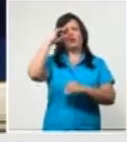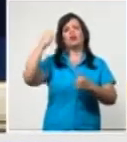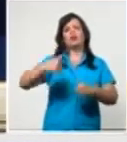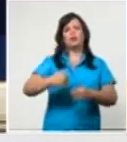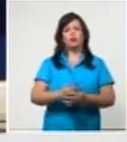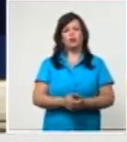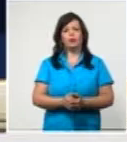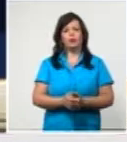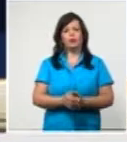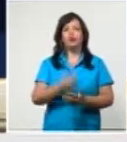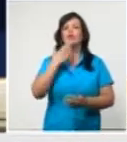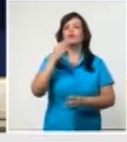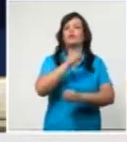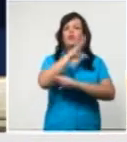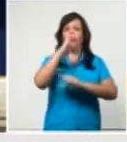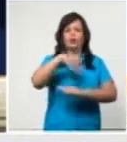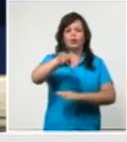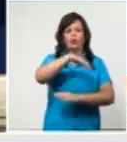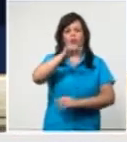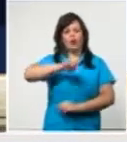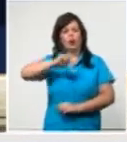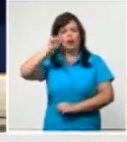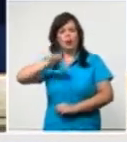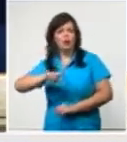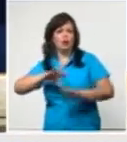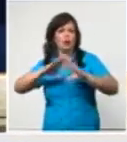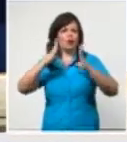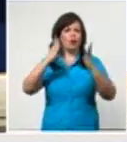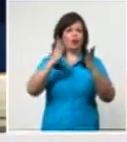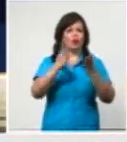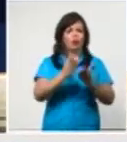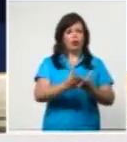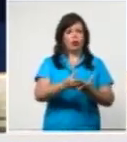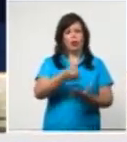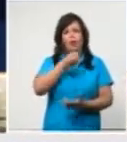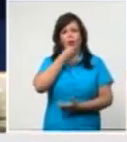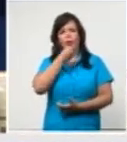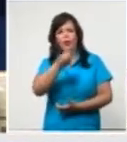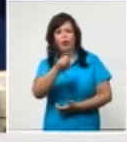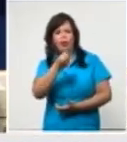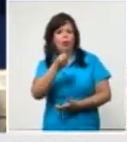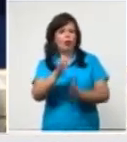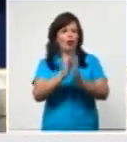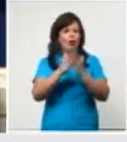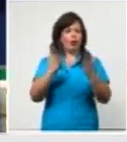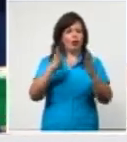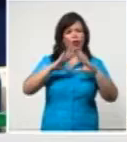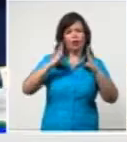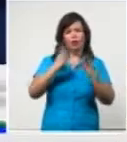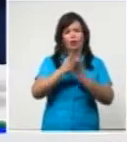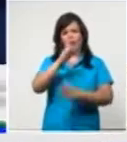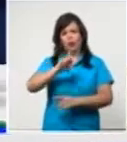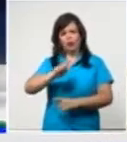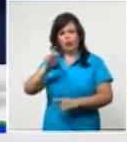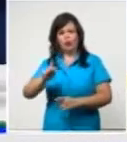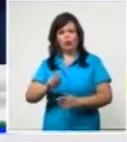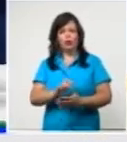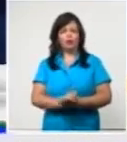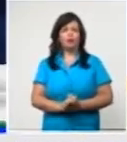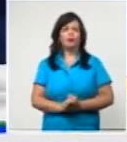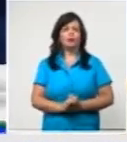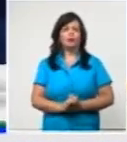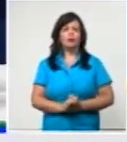Good morning to all of you who make possible our broadcast, Abdiel who supports us from the studios, and to all the